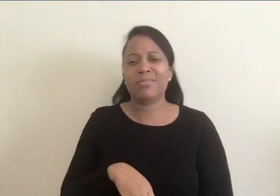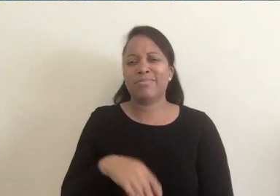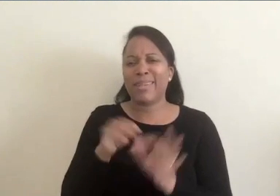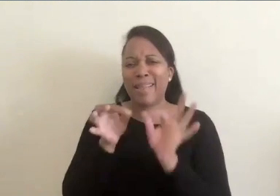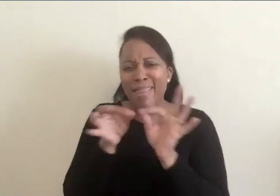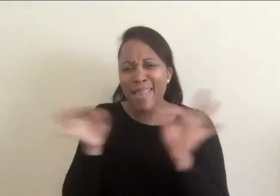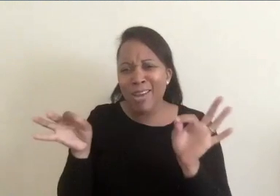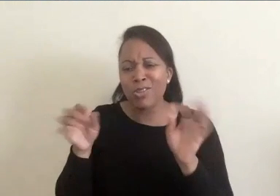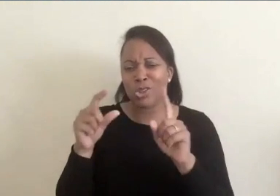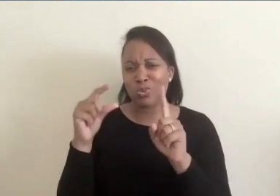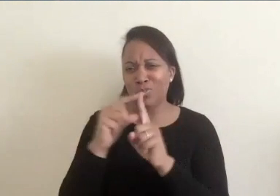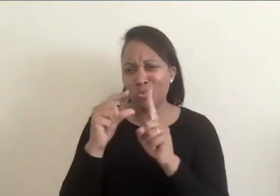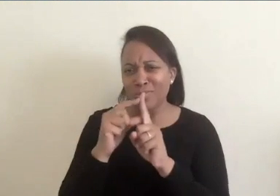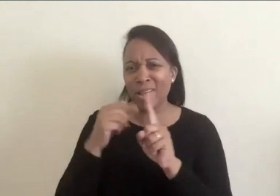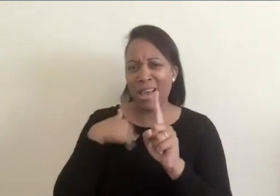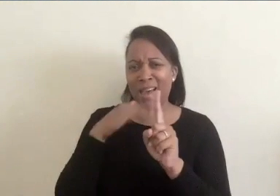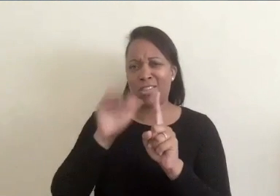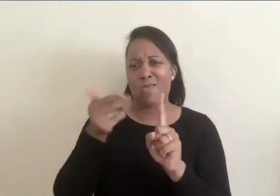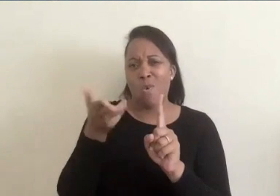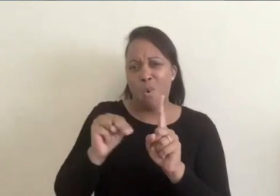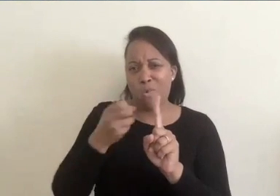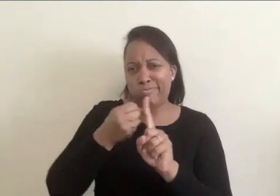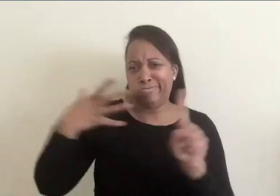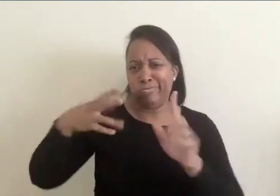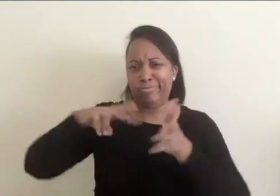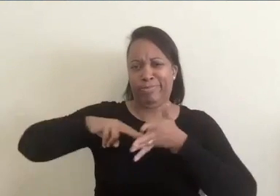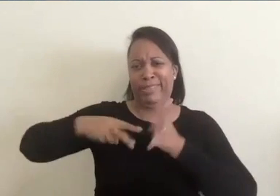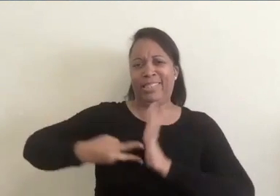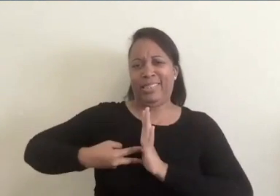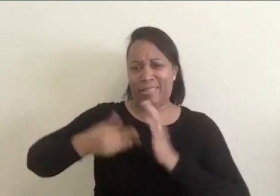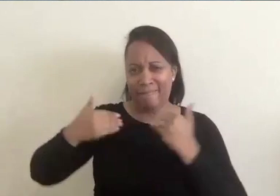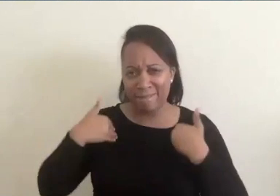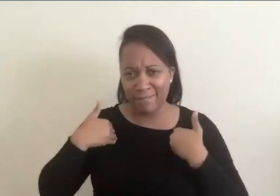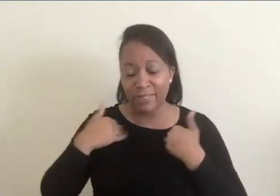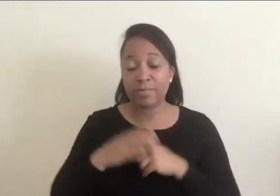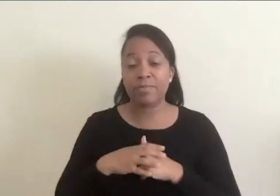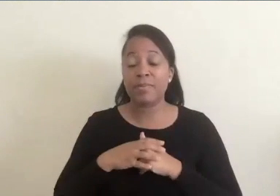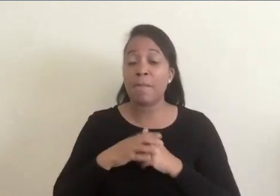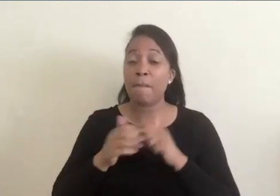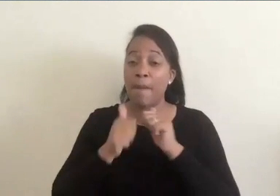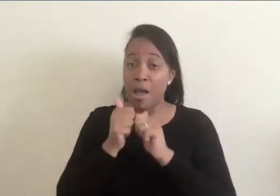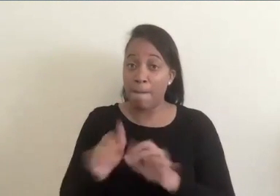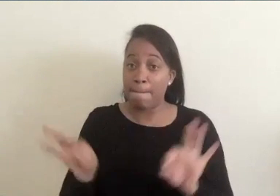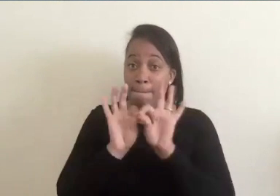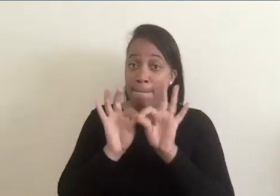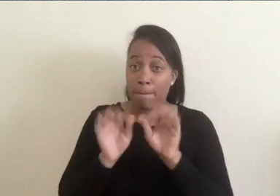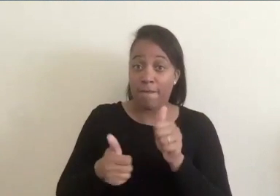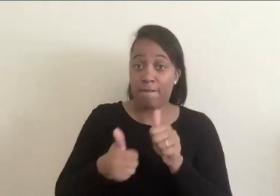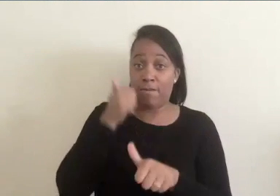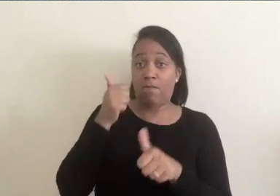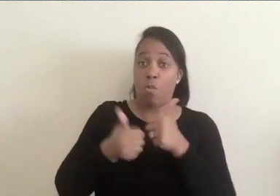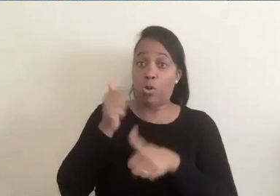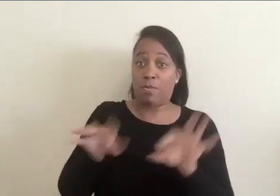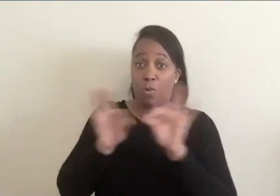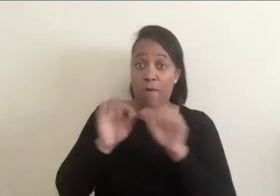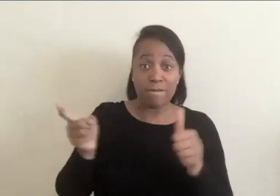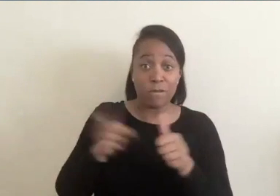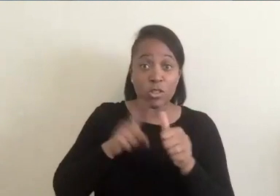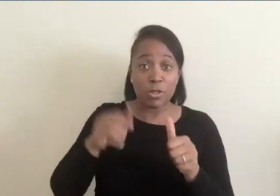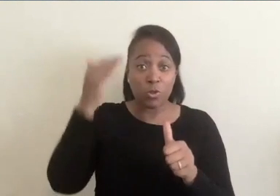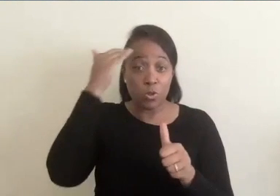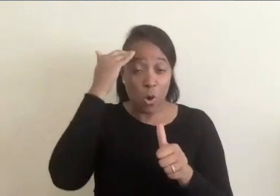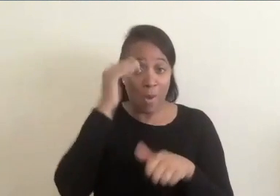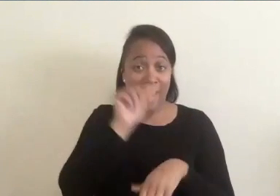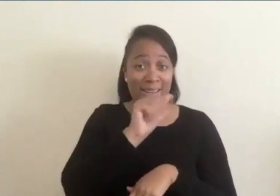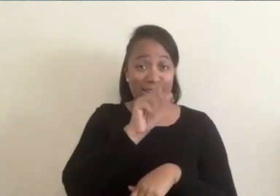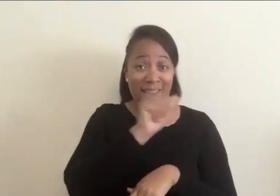different language that all have their own definitions. The first thing that you need to know about the ADA and employment is